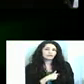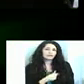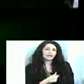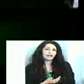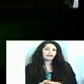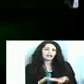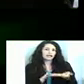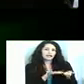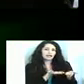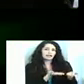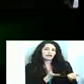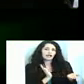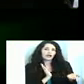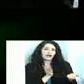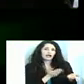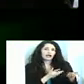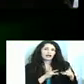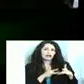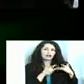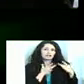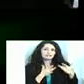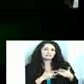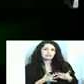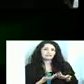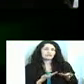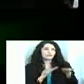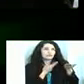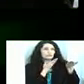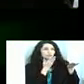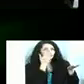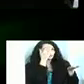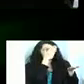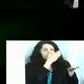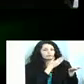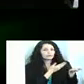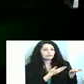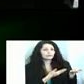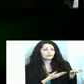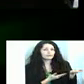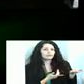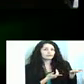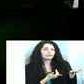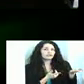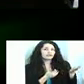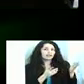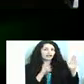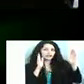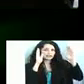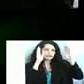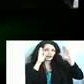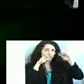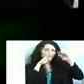We lay our hearts before you.